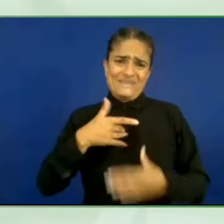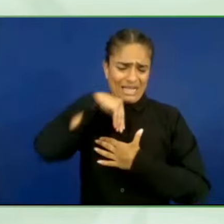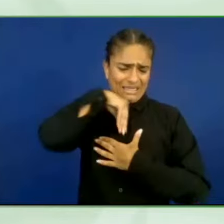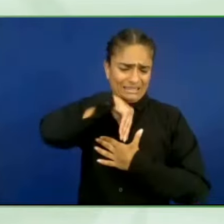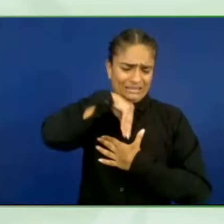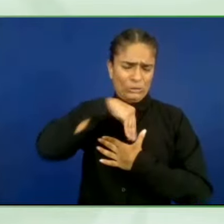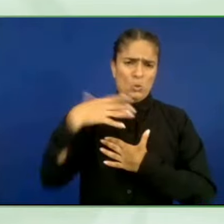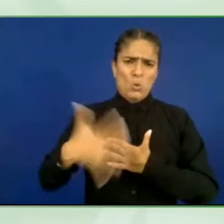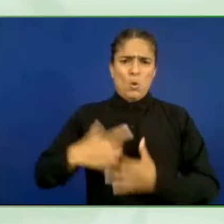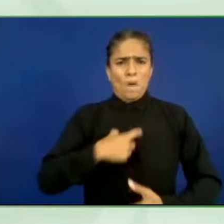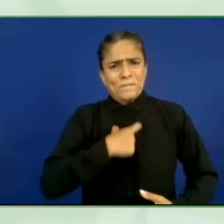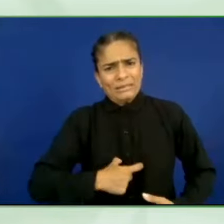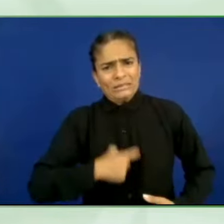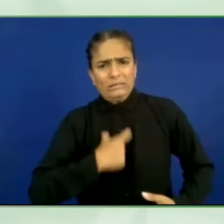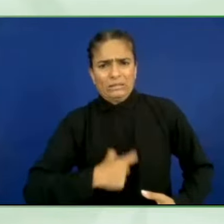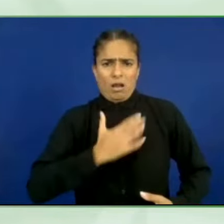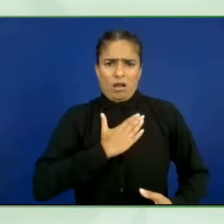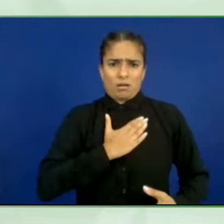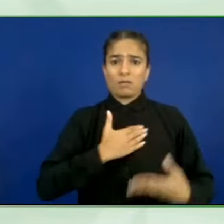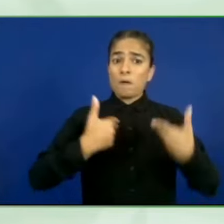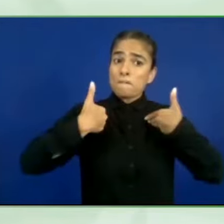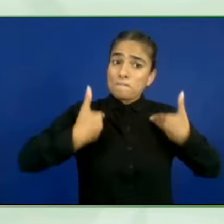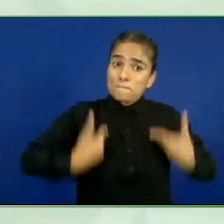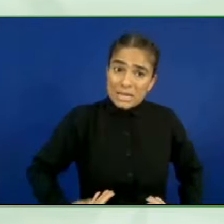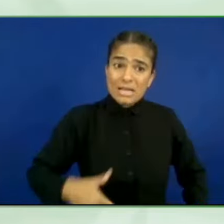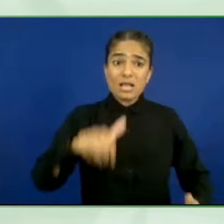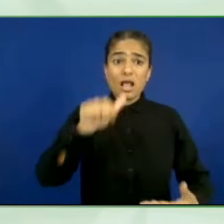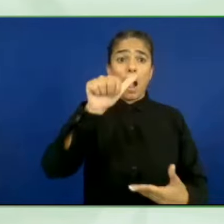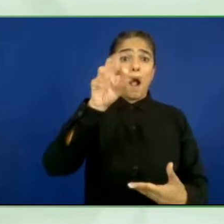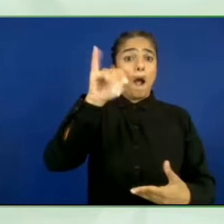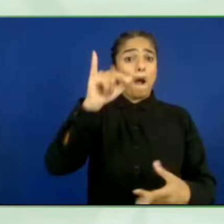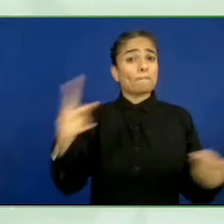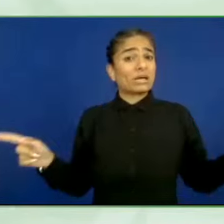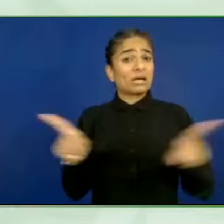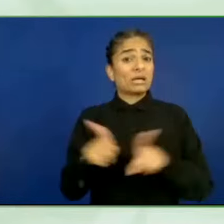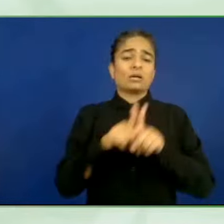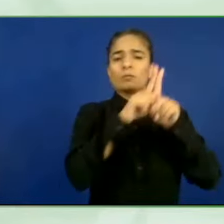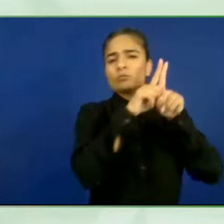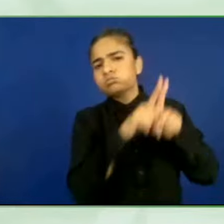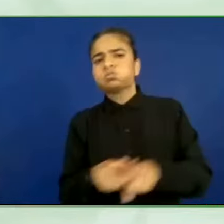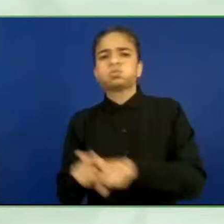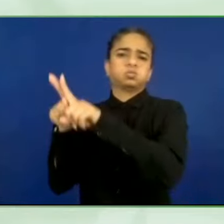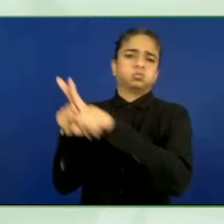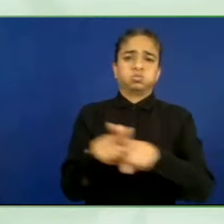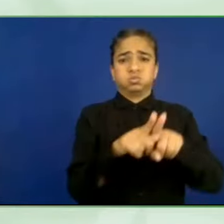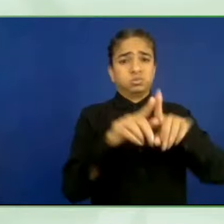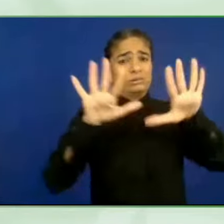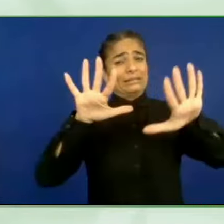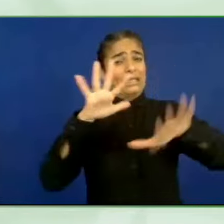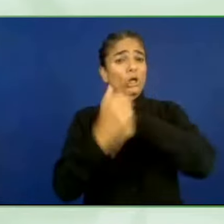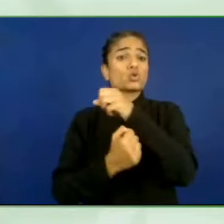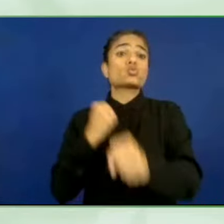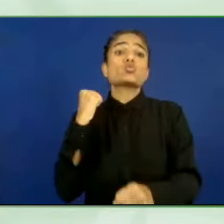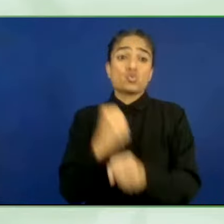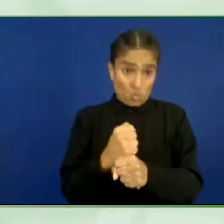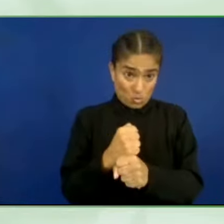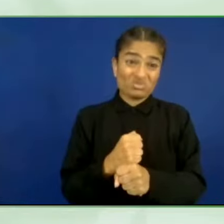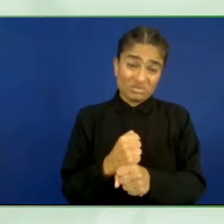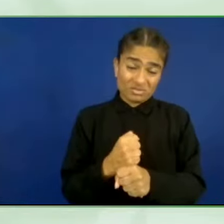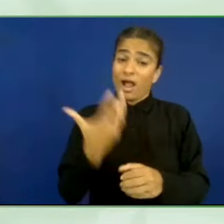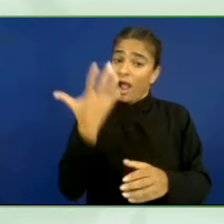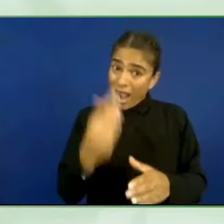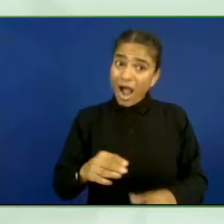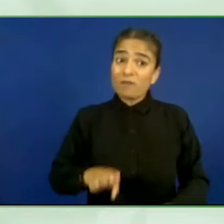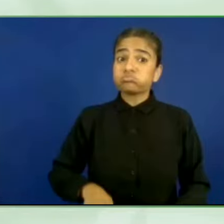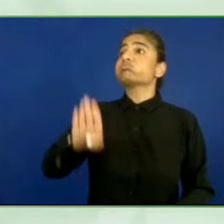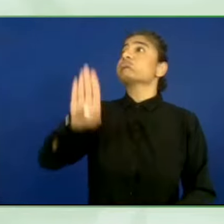on a bit of a journey for the last 10 years or so and have had many ups and downs. And it's lovely for us to be